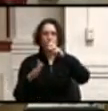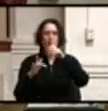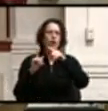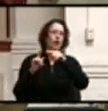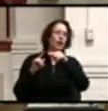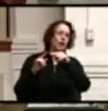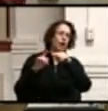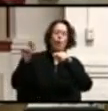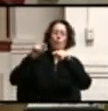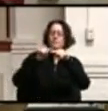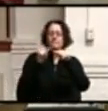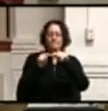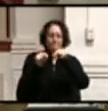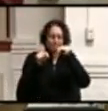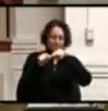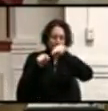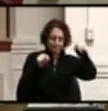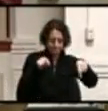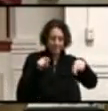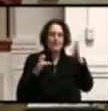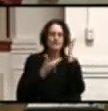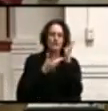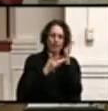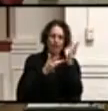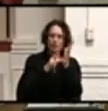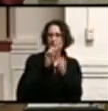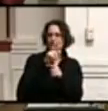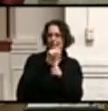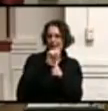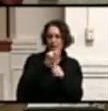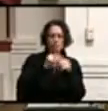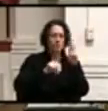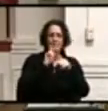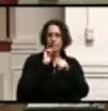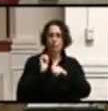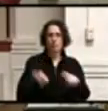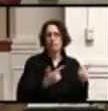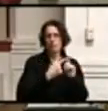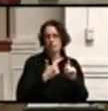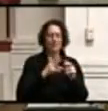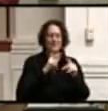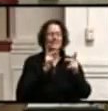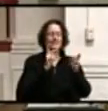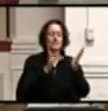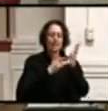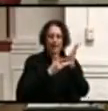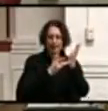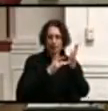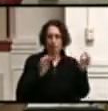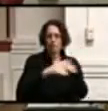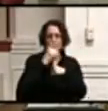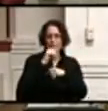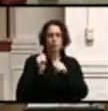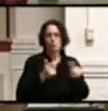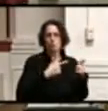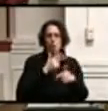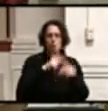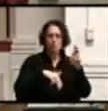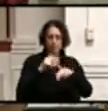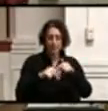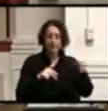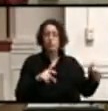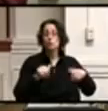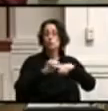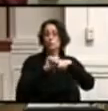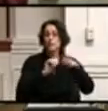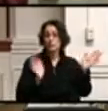room that'll serve the entire building and the EOC, a large multi-purpose room, training room, and a fitness